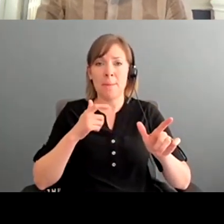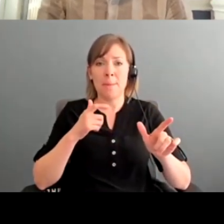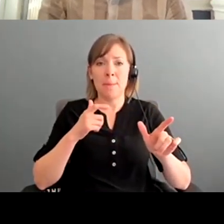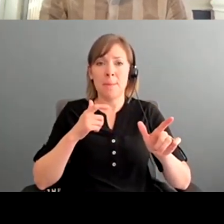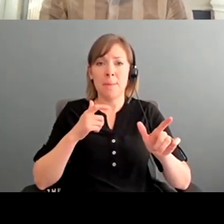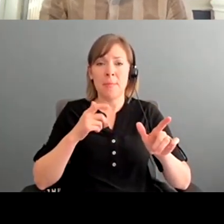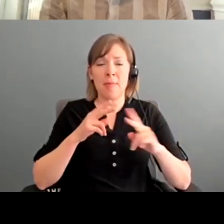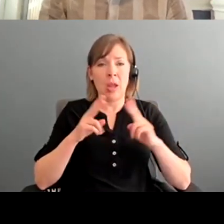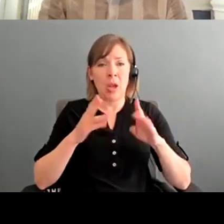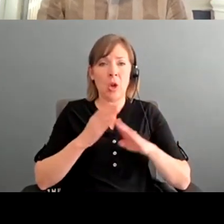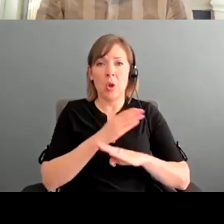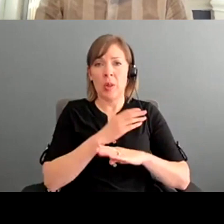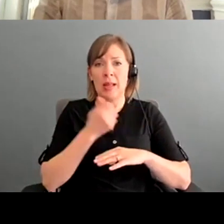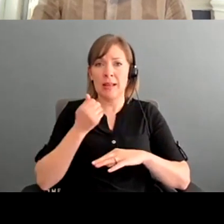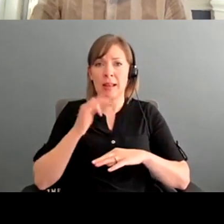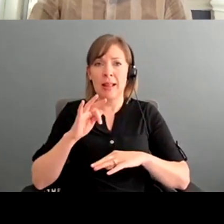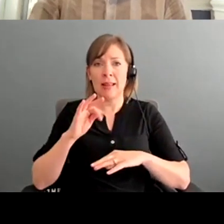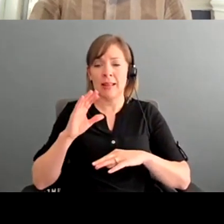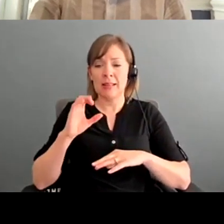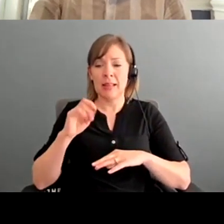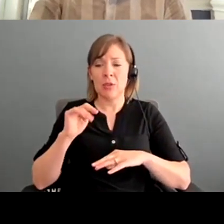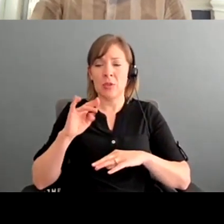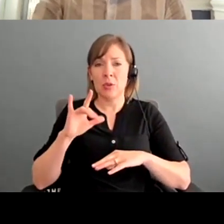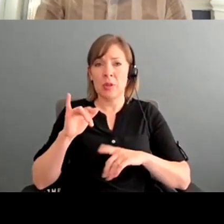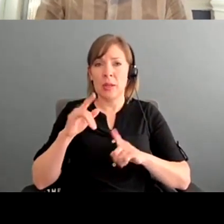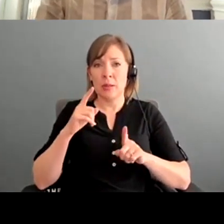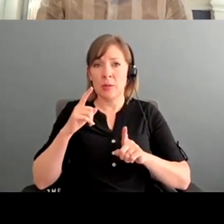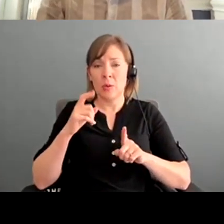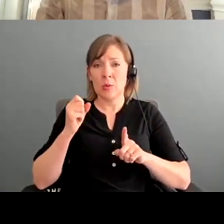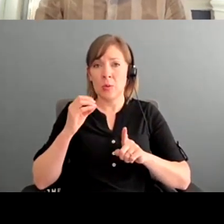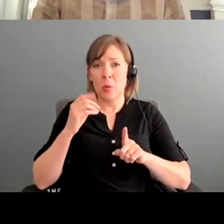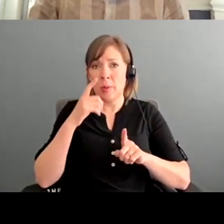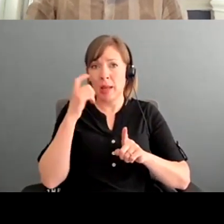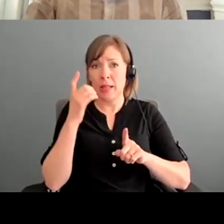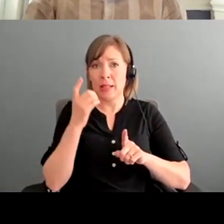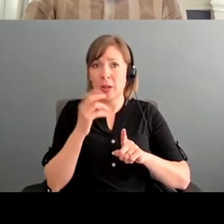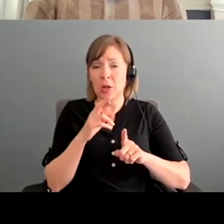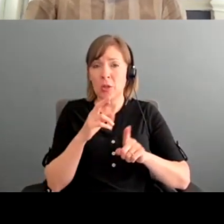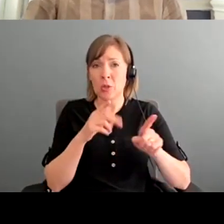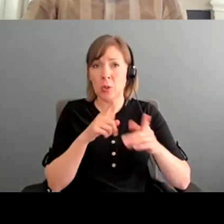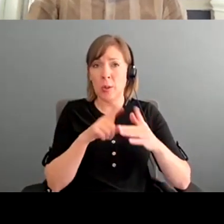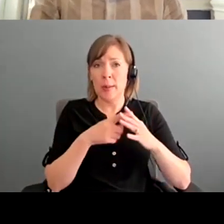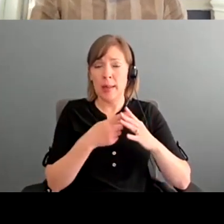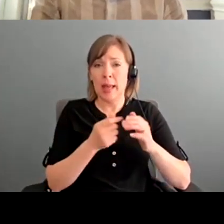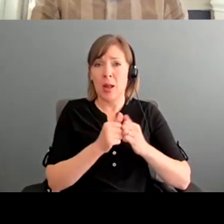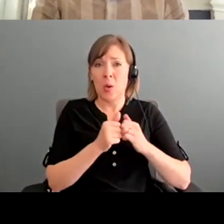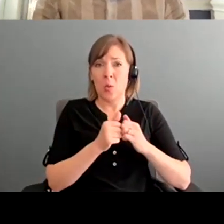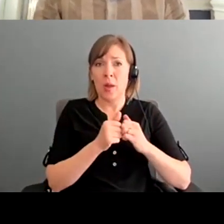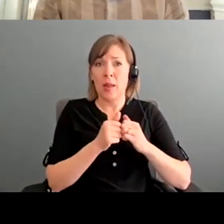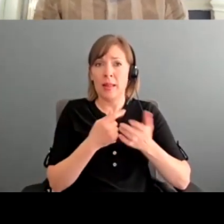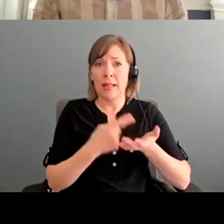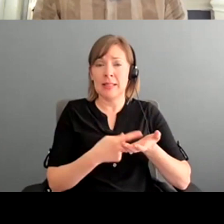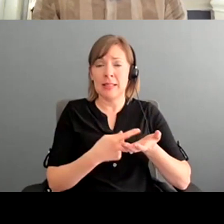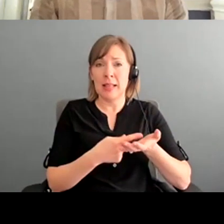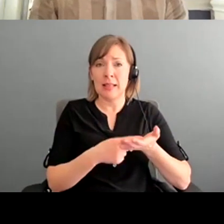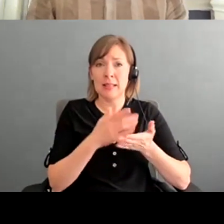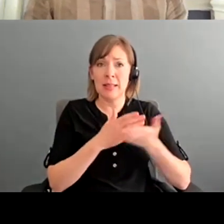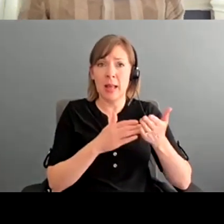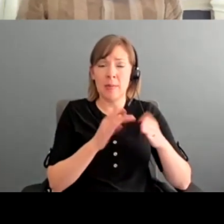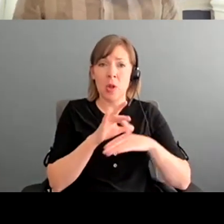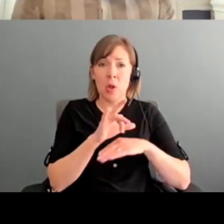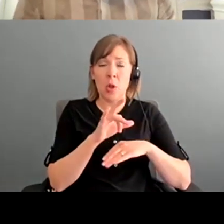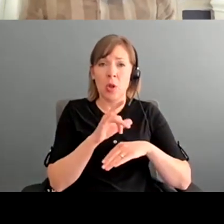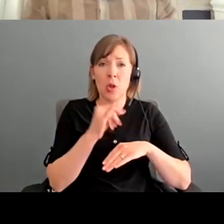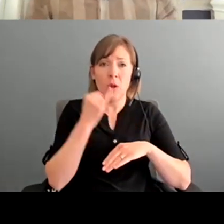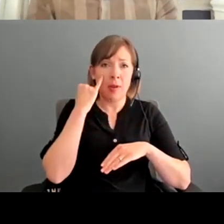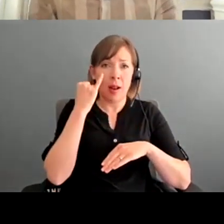very early 19th century. And so because Dr. Summers, you began with discussing some of the earlier phenomena,